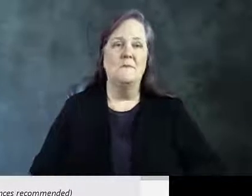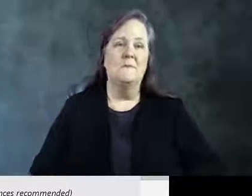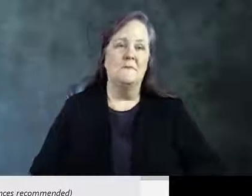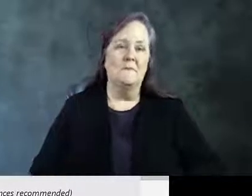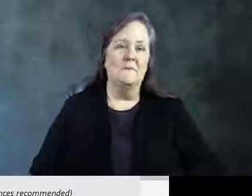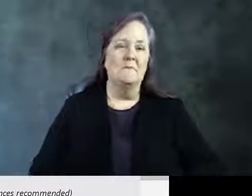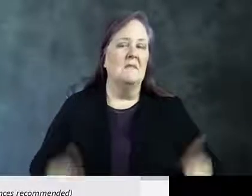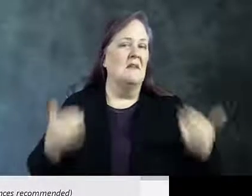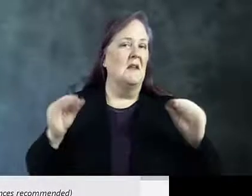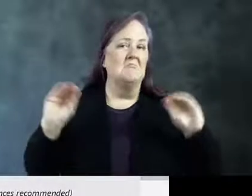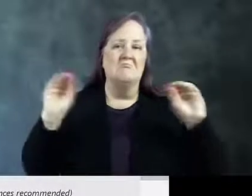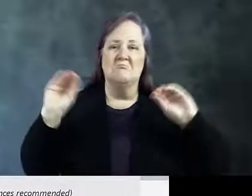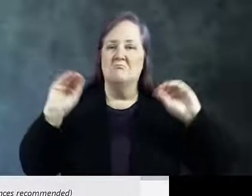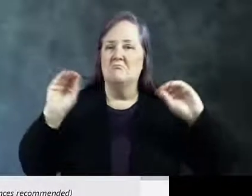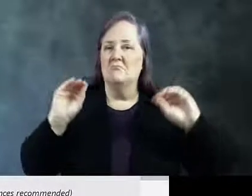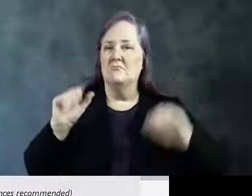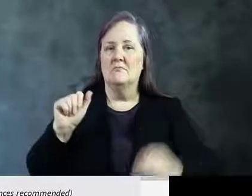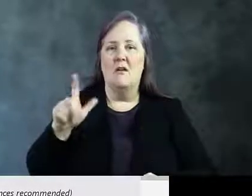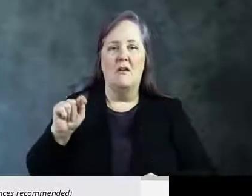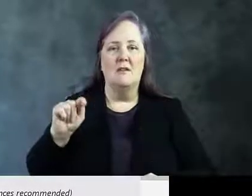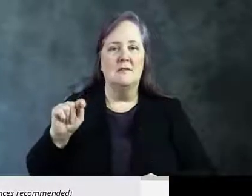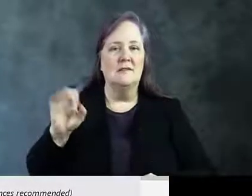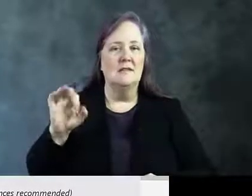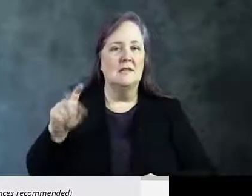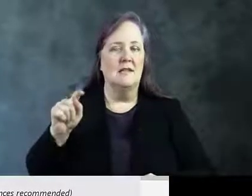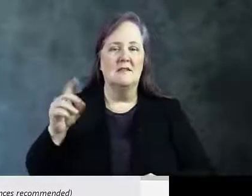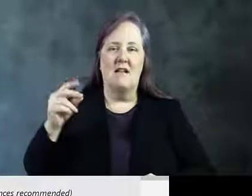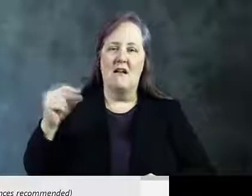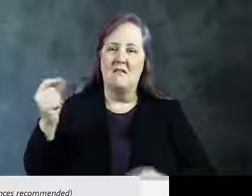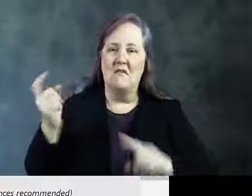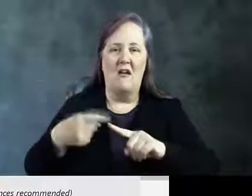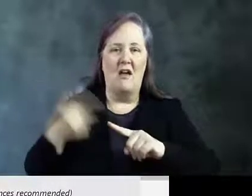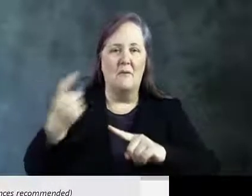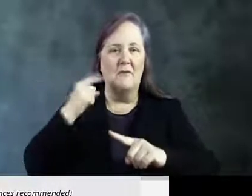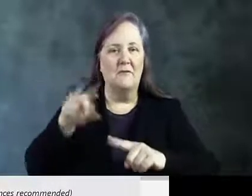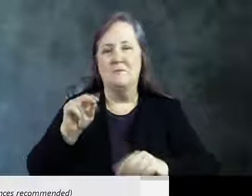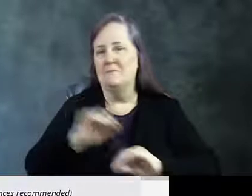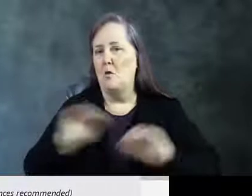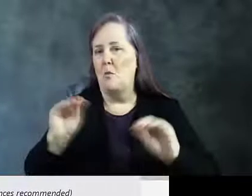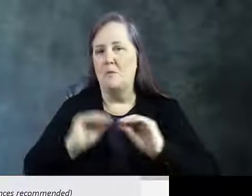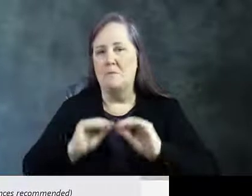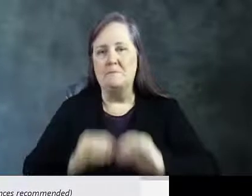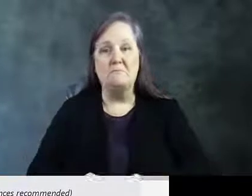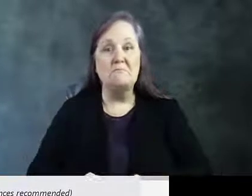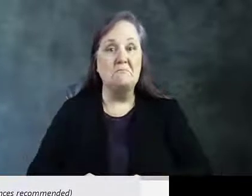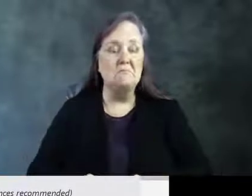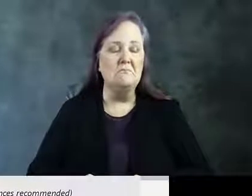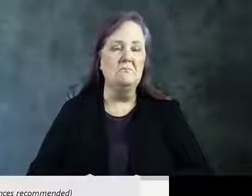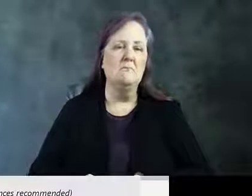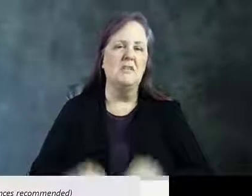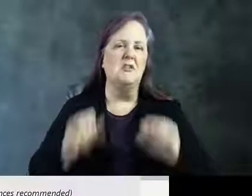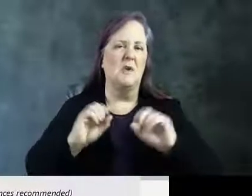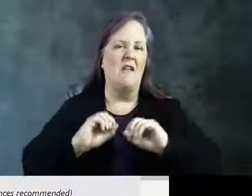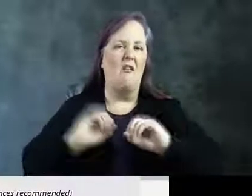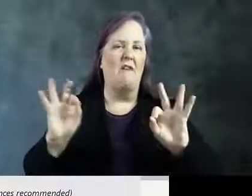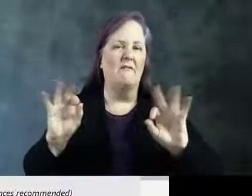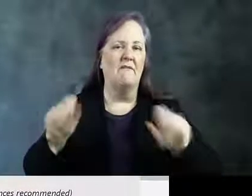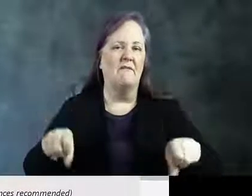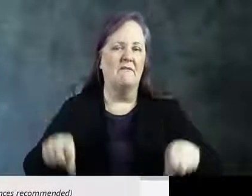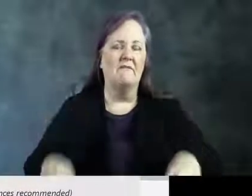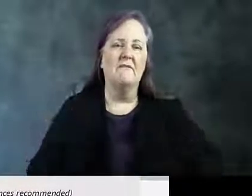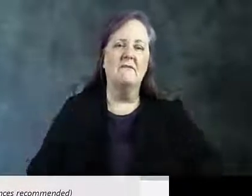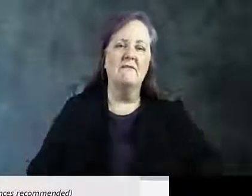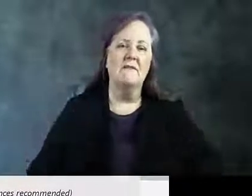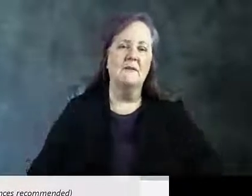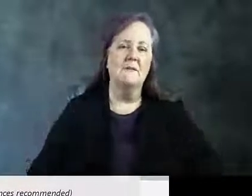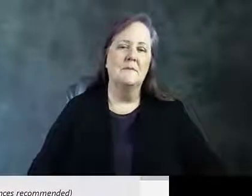not going to generate the alt text for you. So that's how you turn that off if you do not like that feature. So let's go ahead